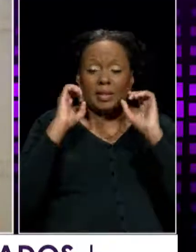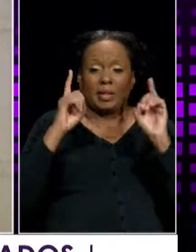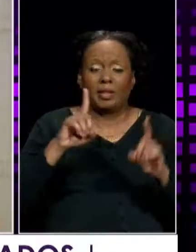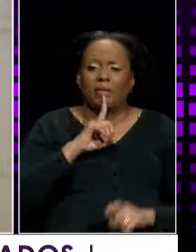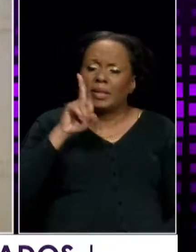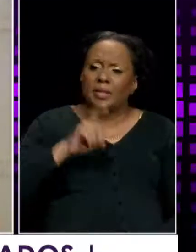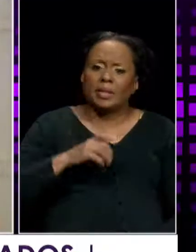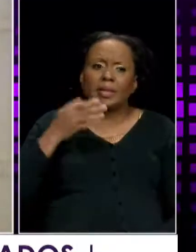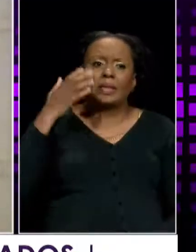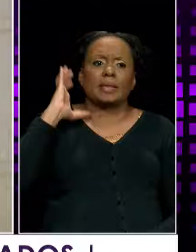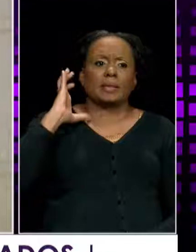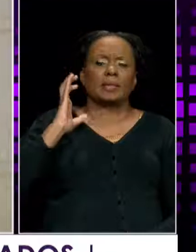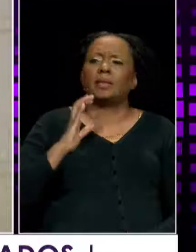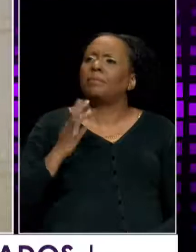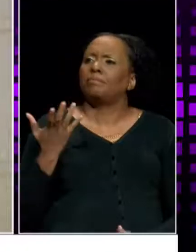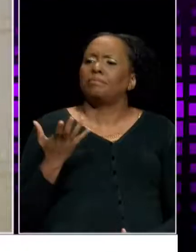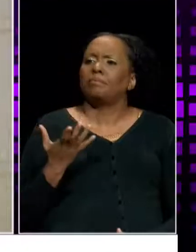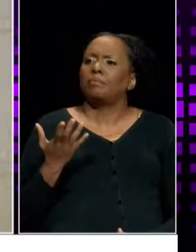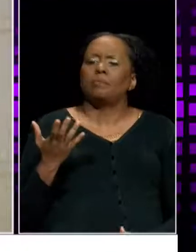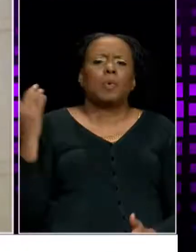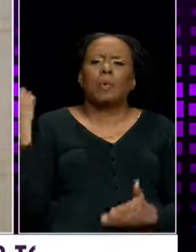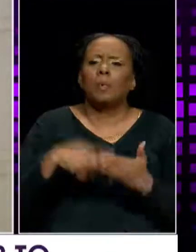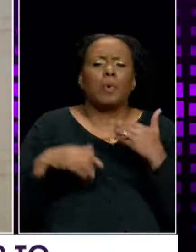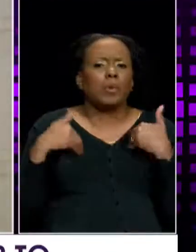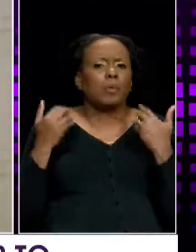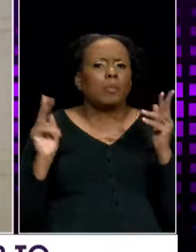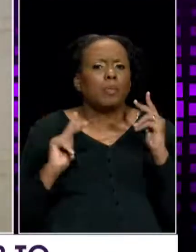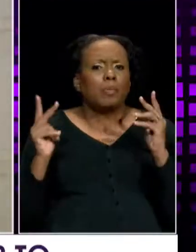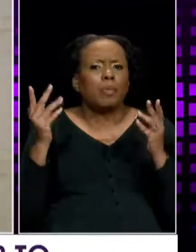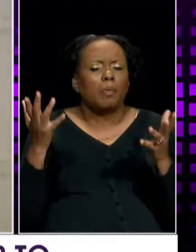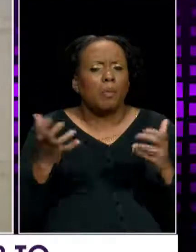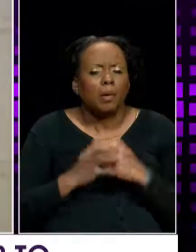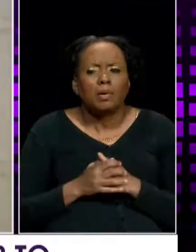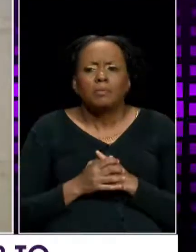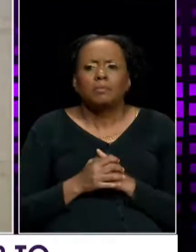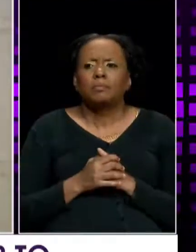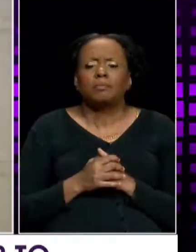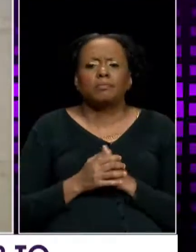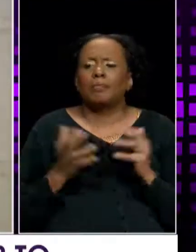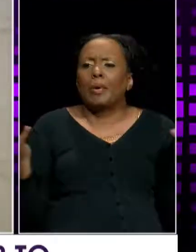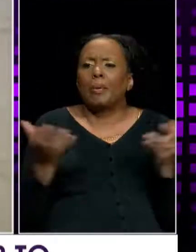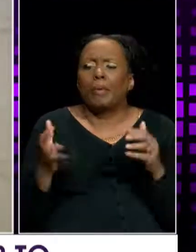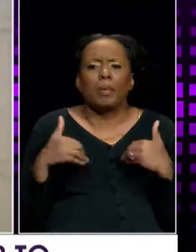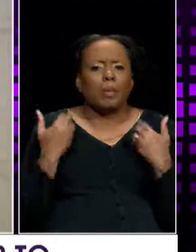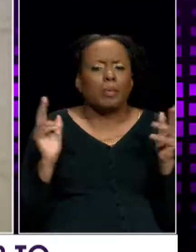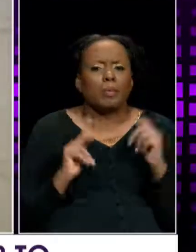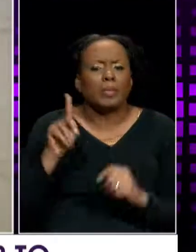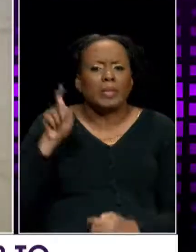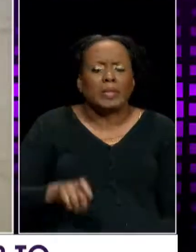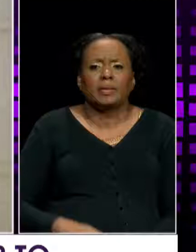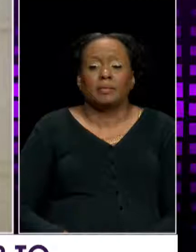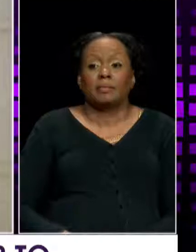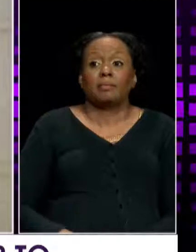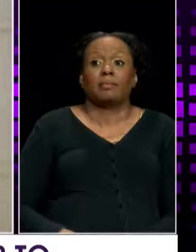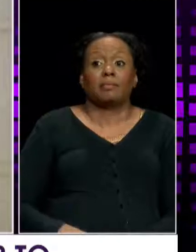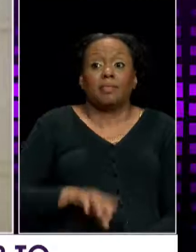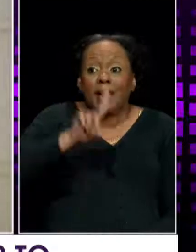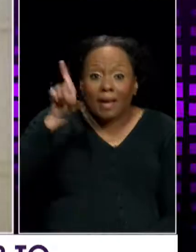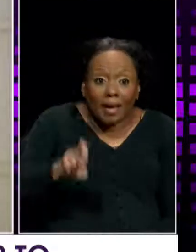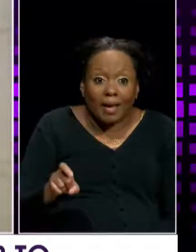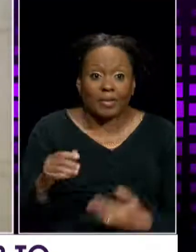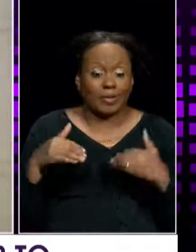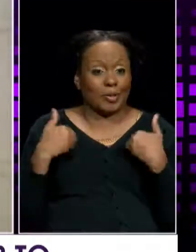young people want, what it is that they desire, what it is that they think they need that will help them to navigate these next 2 years where